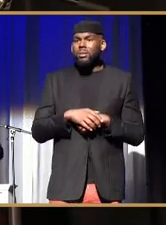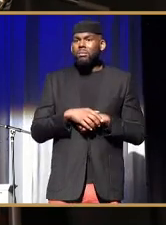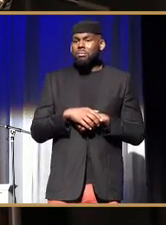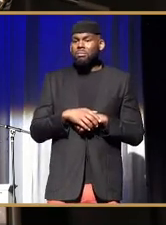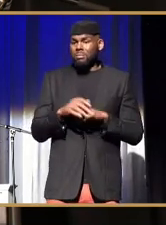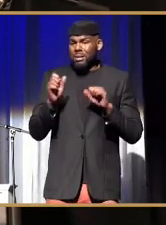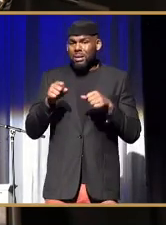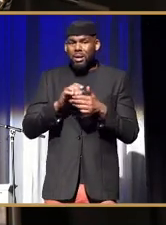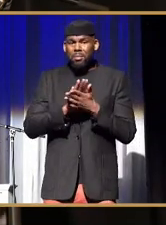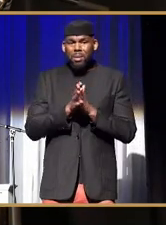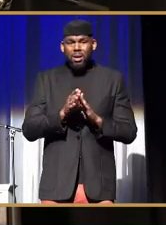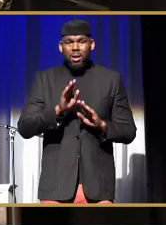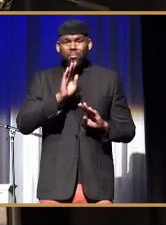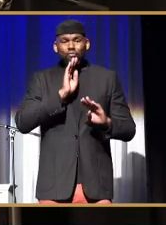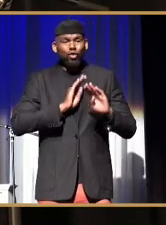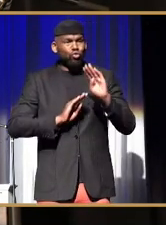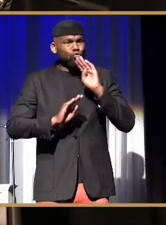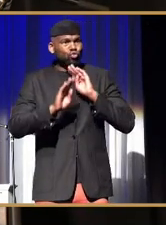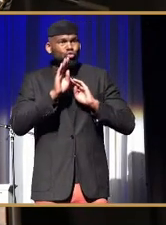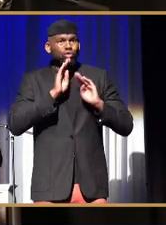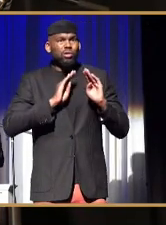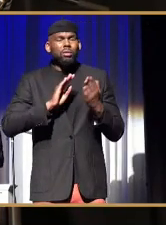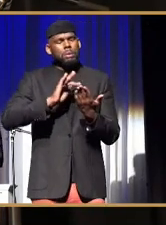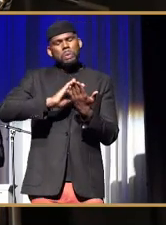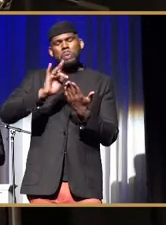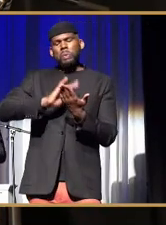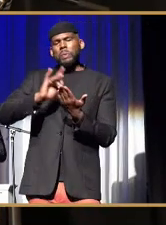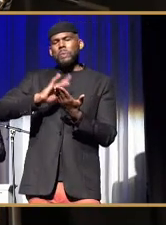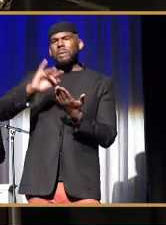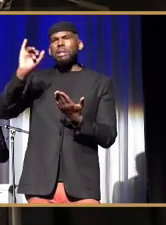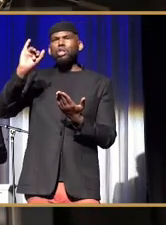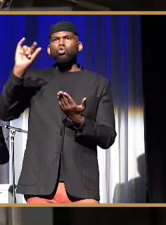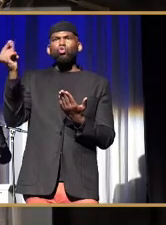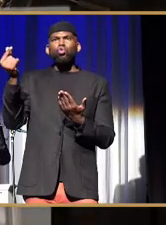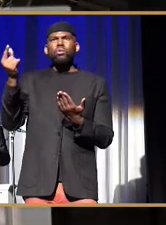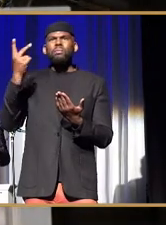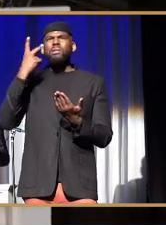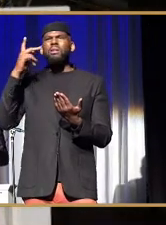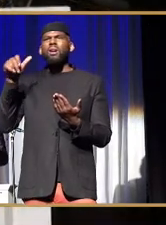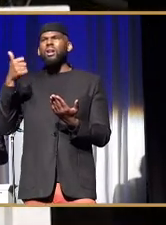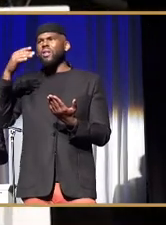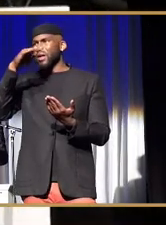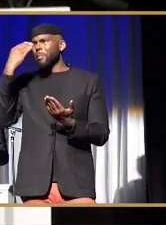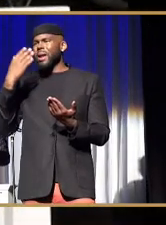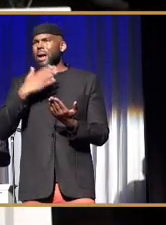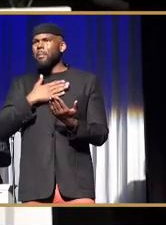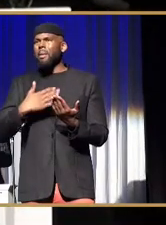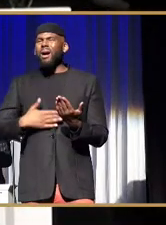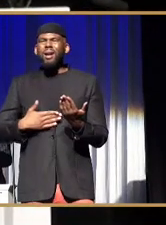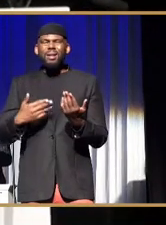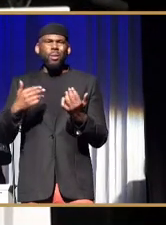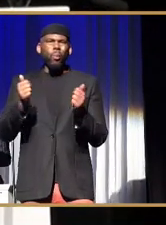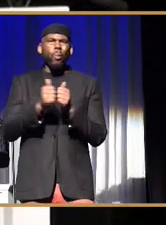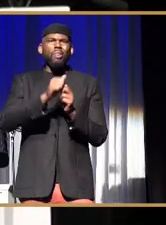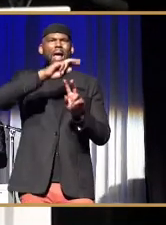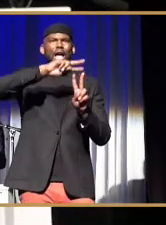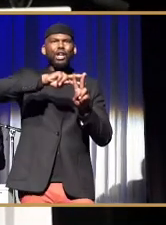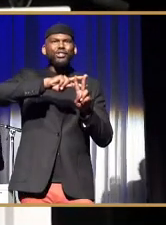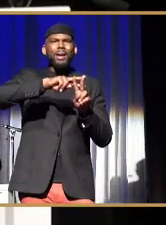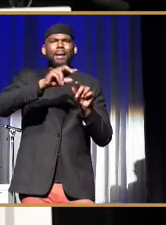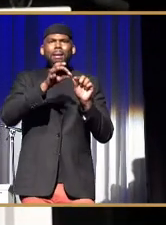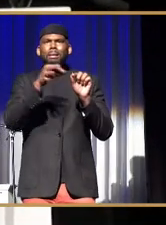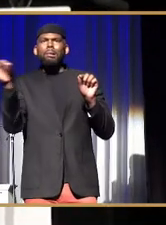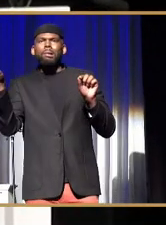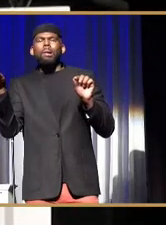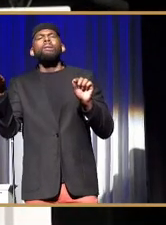get frustrating scrolling down Instagram and seeing another black body become a hashtag. But we